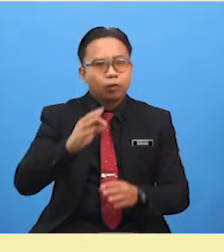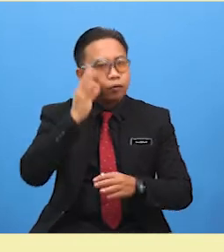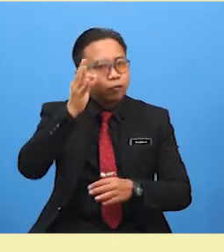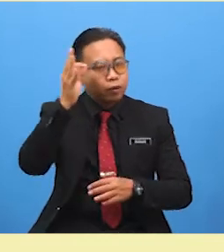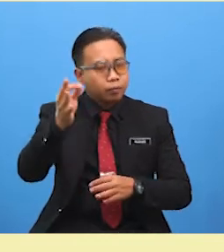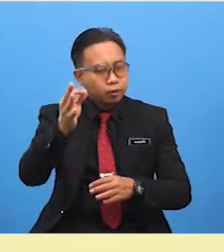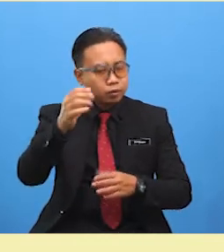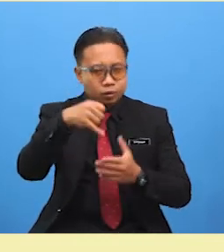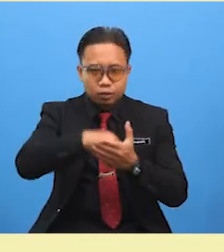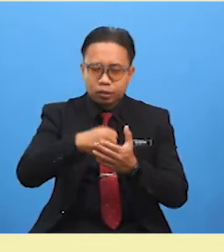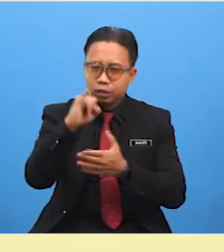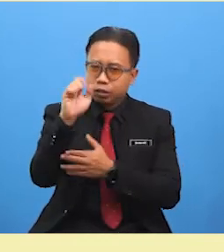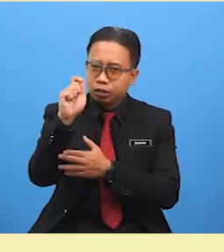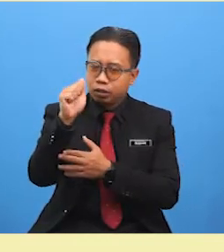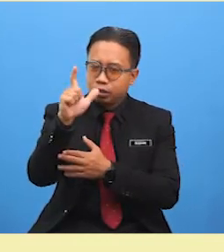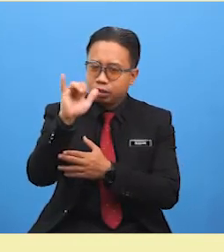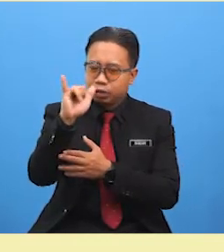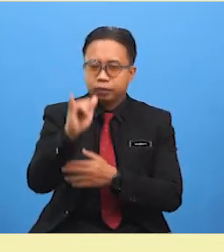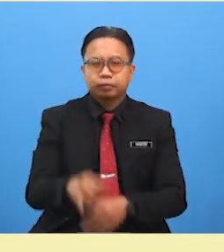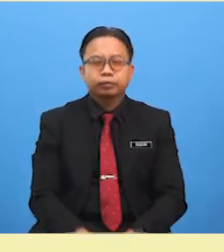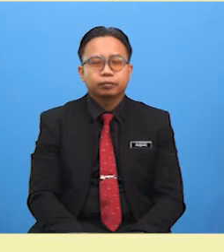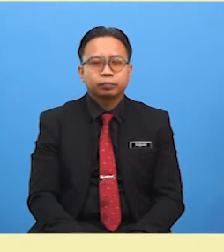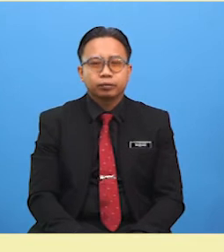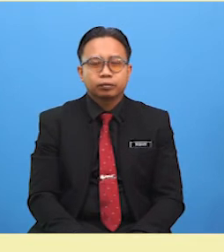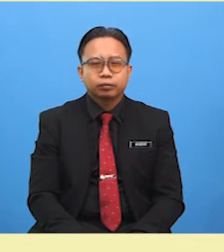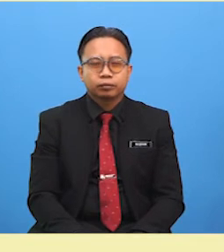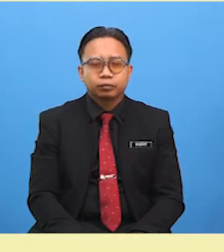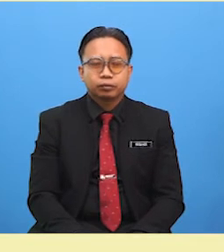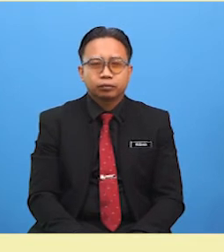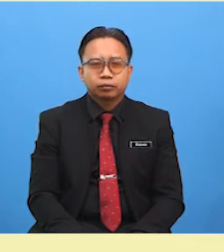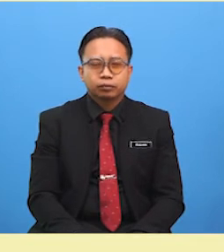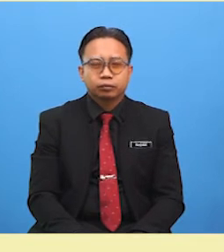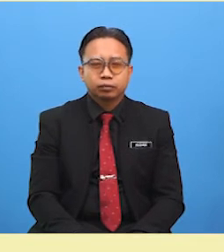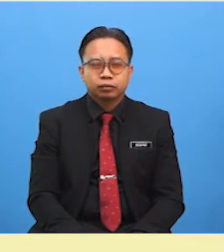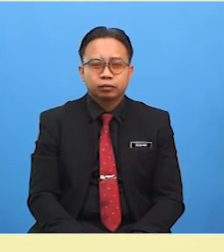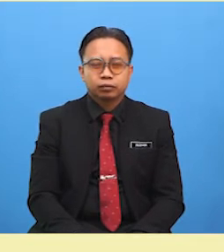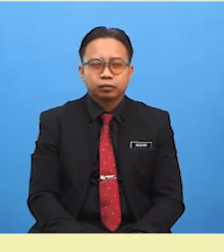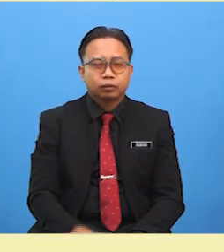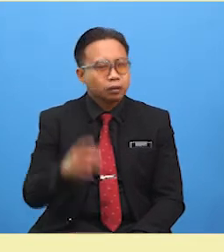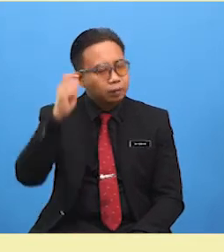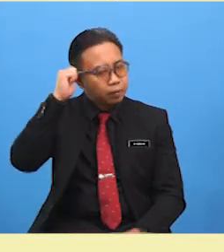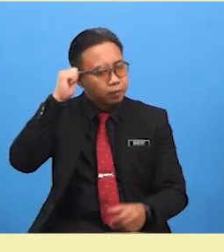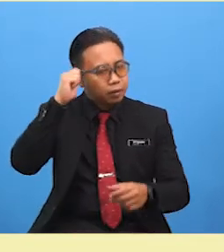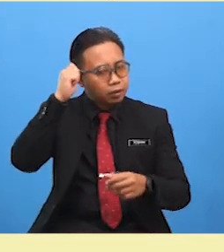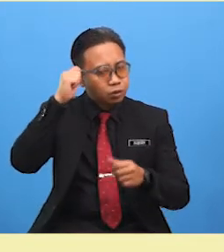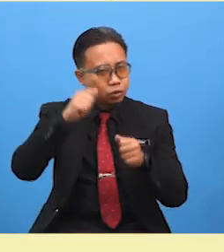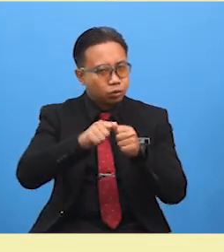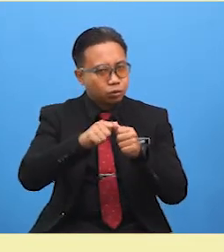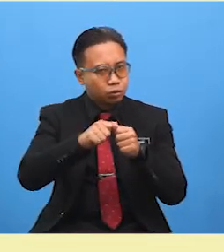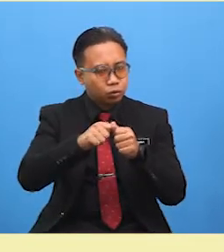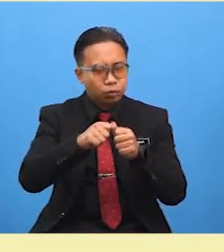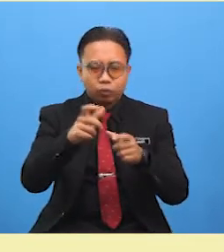Gondolas are used in Italy. And imagine that they use them to get from one place to